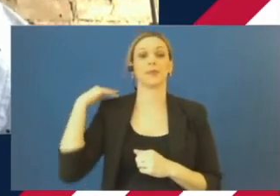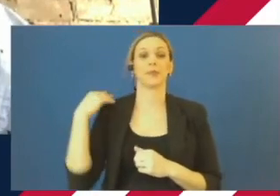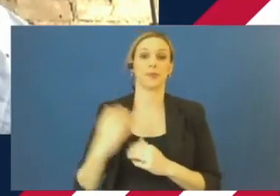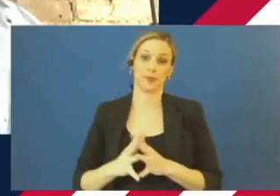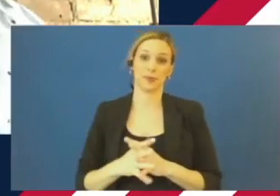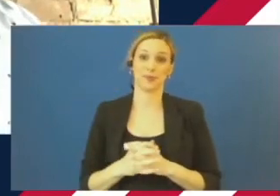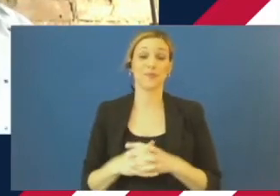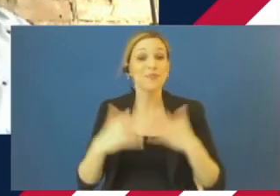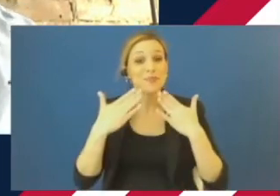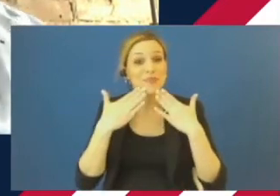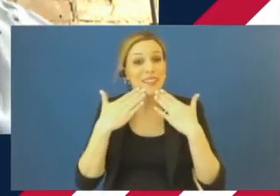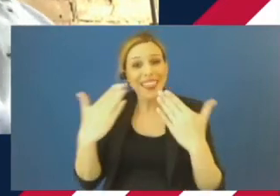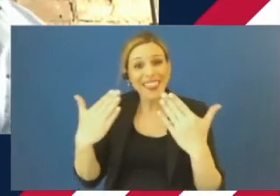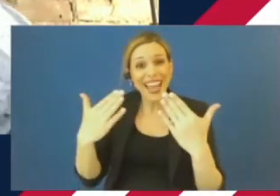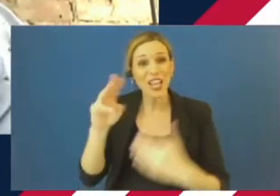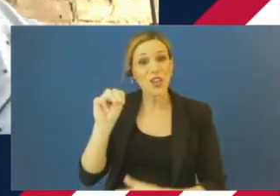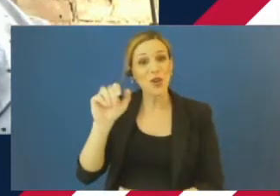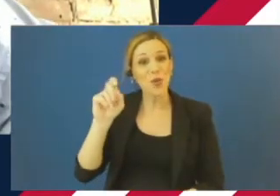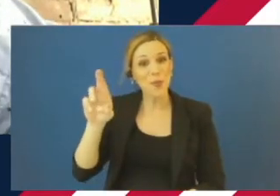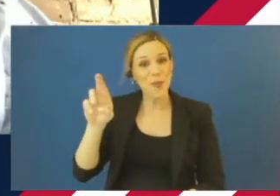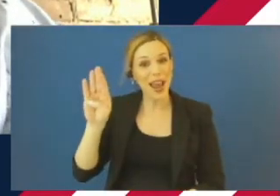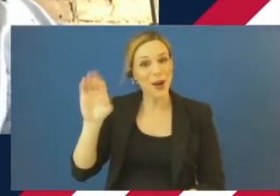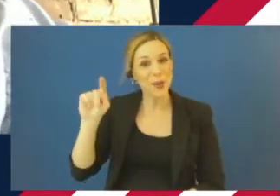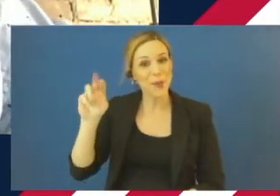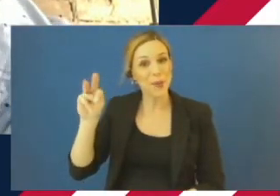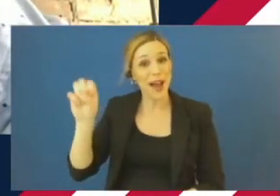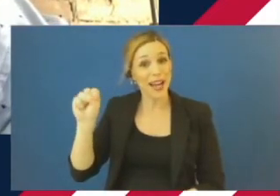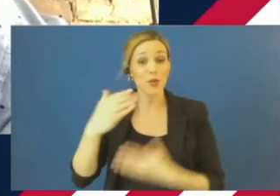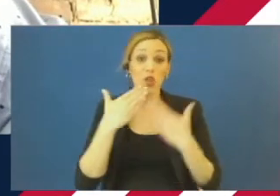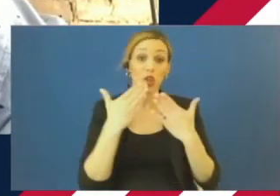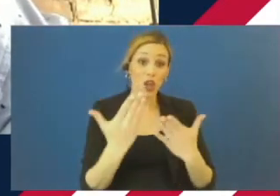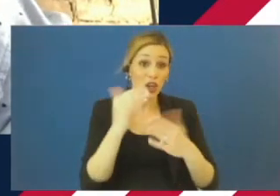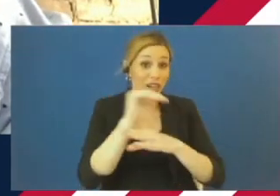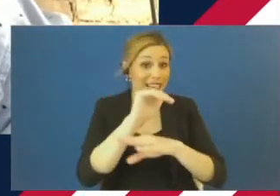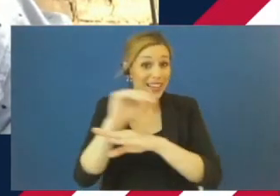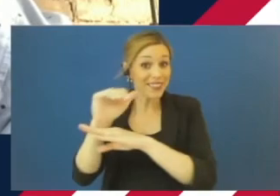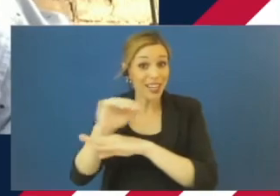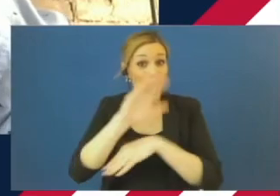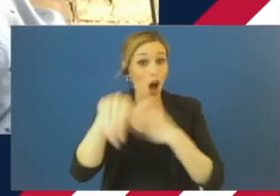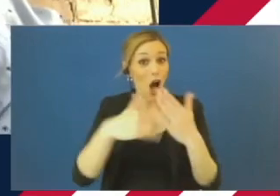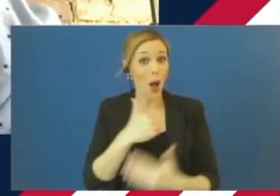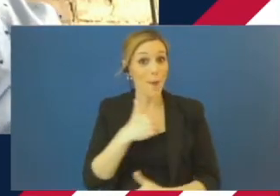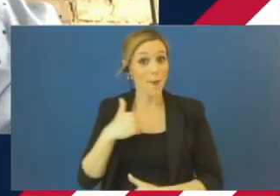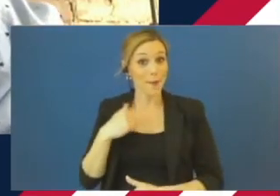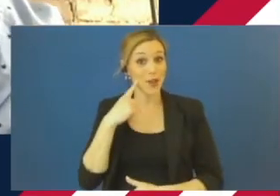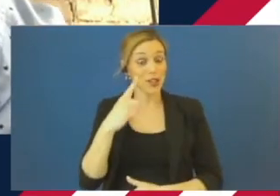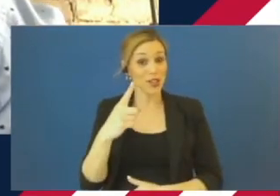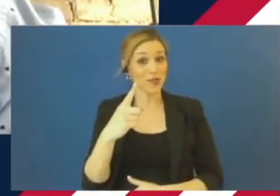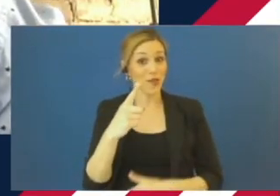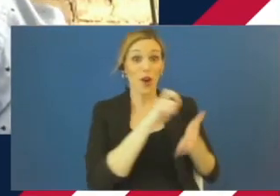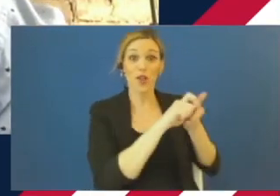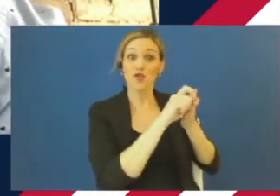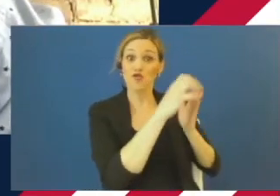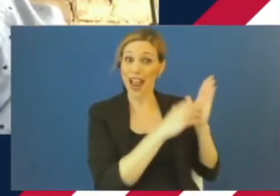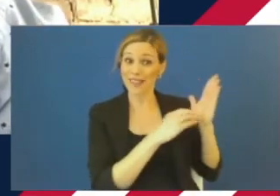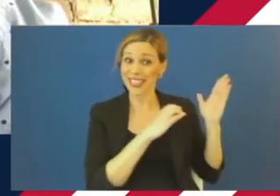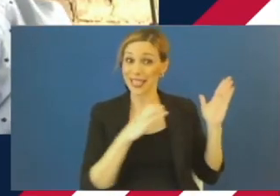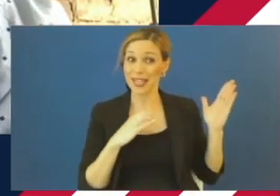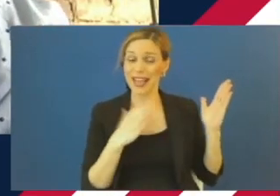Thank you, Mayor Bottoms. Good afternoon, members of the Platform Drafting Committee, and thank you for the opportunity to speak with you